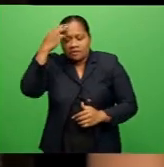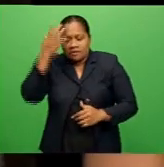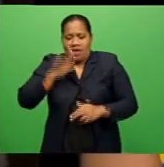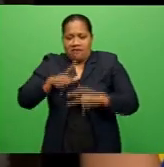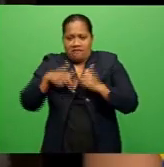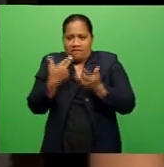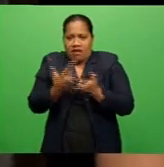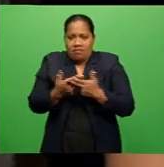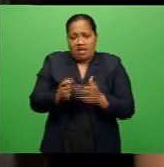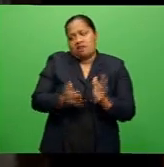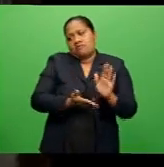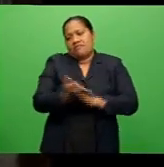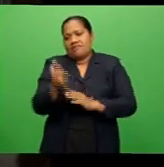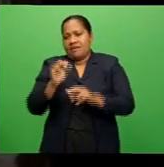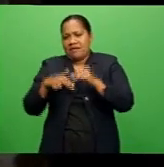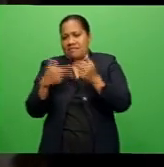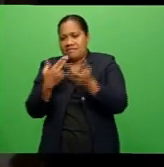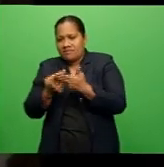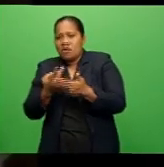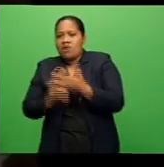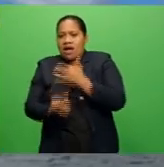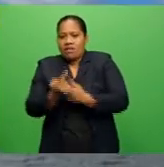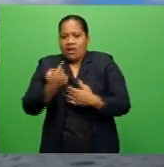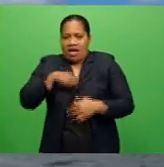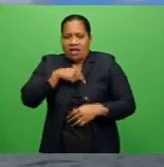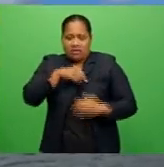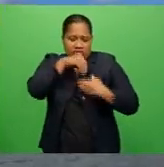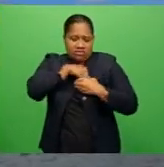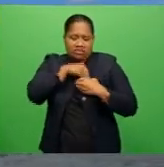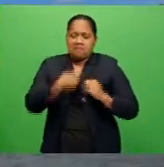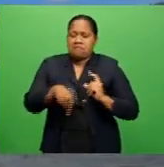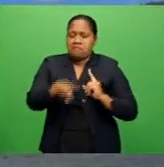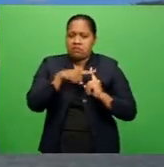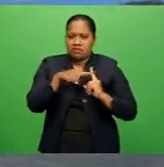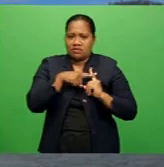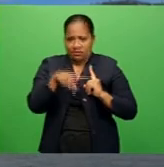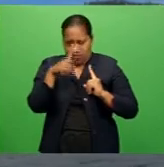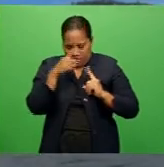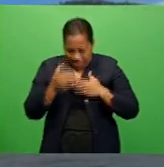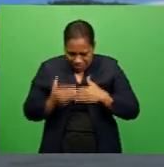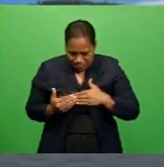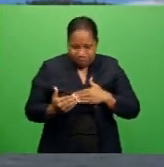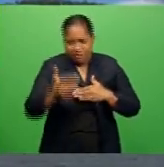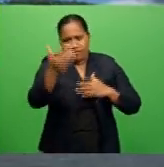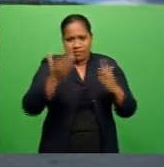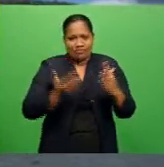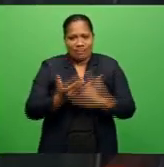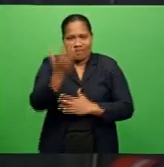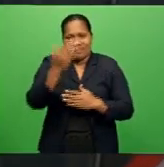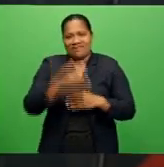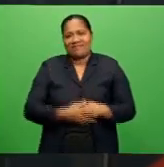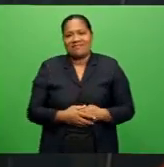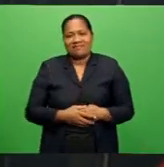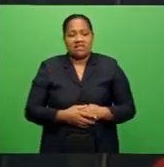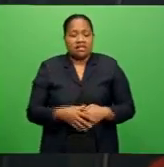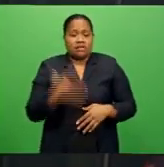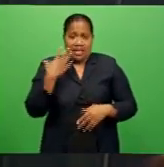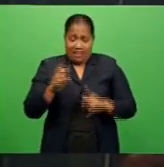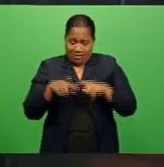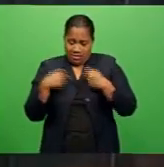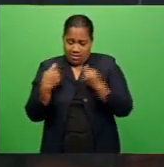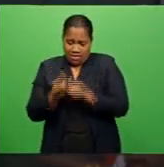just remained positive so we can get through this. Teams from the Red Cross, while providing relief supplies, conducted